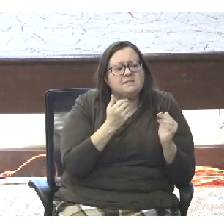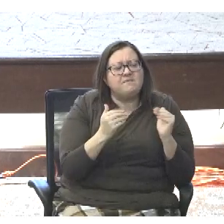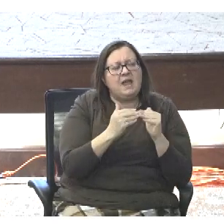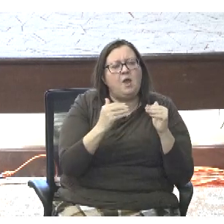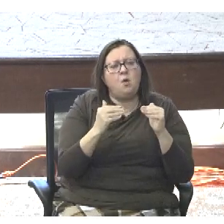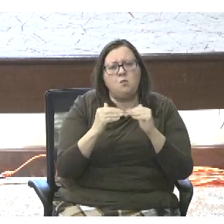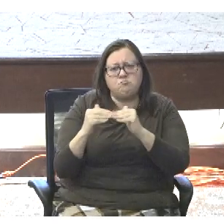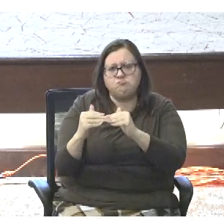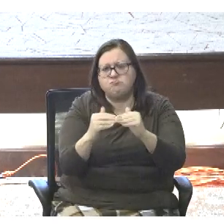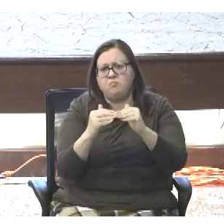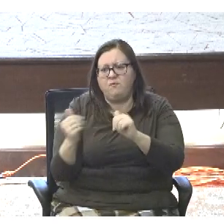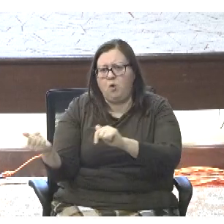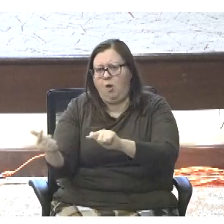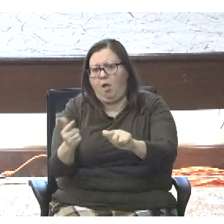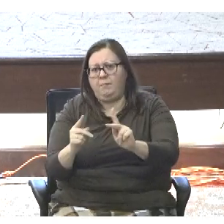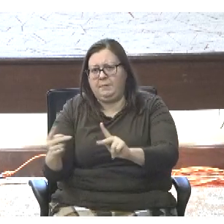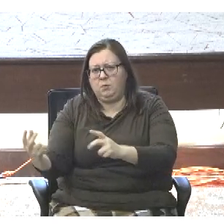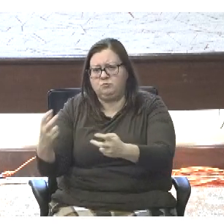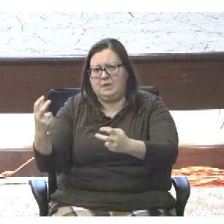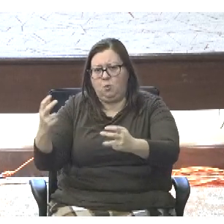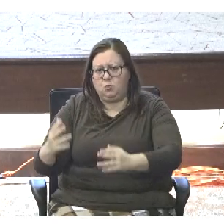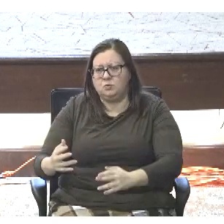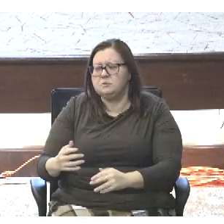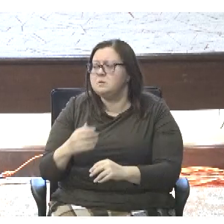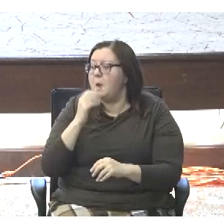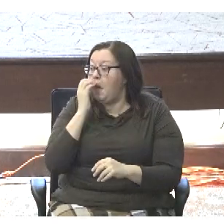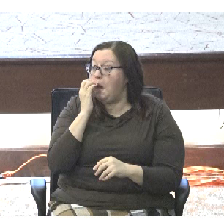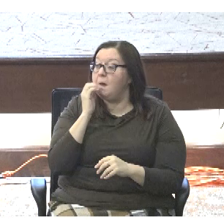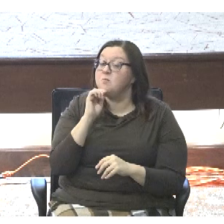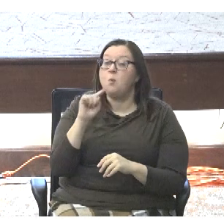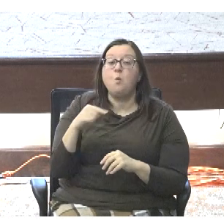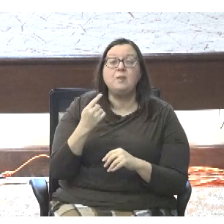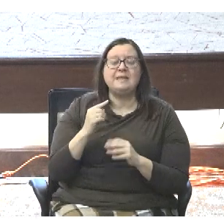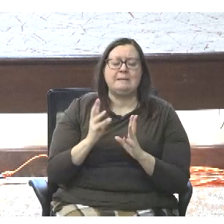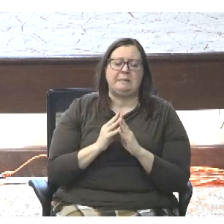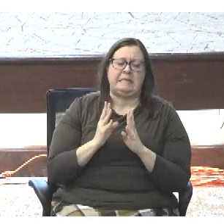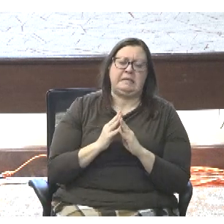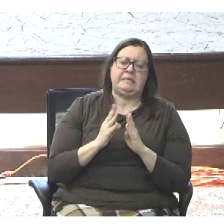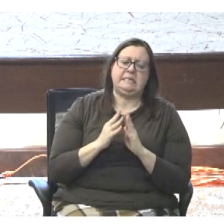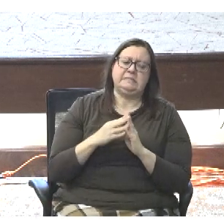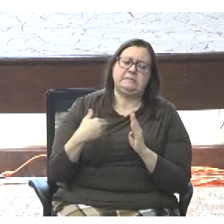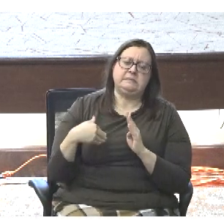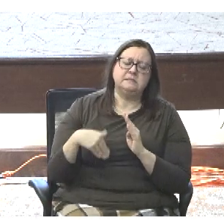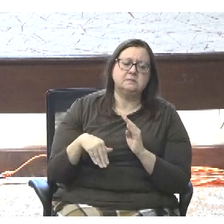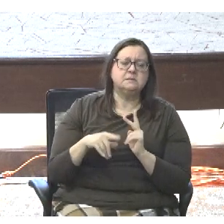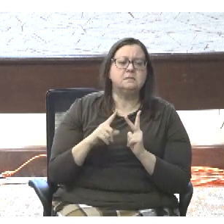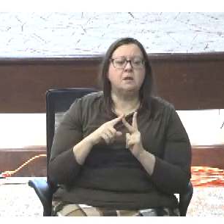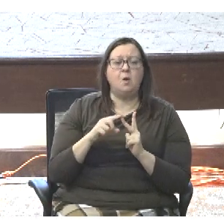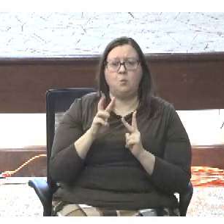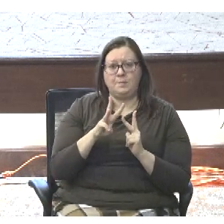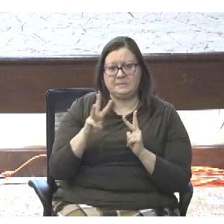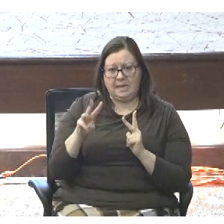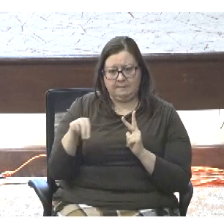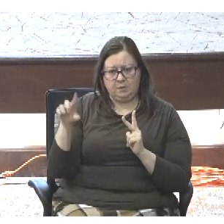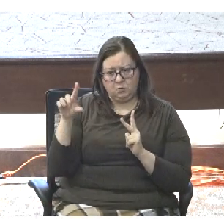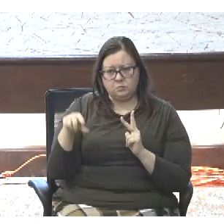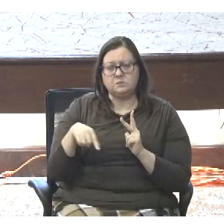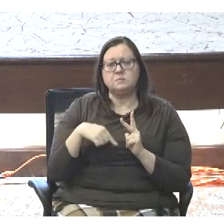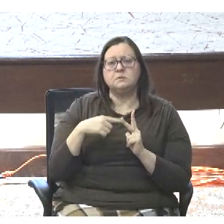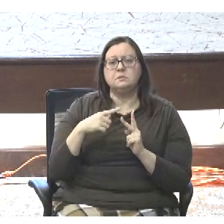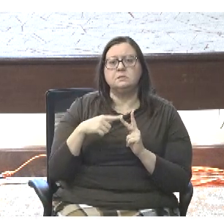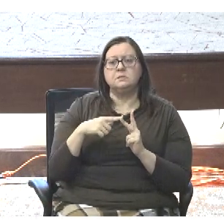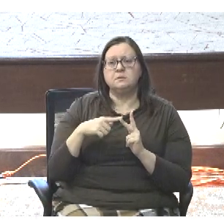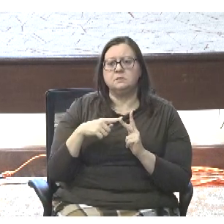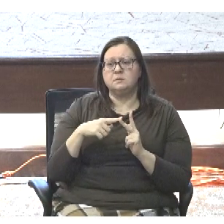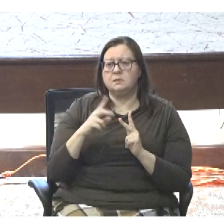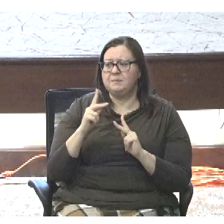and equitable to all parties. Not only have we had many meetings, but also Waco had a website, and it invited for